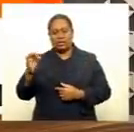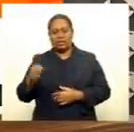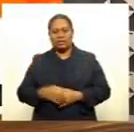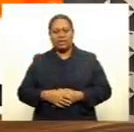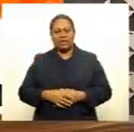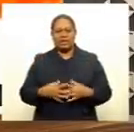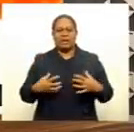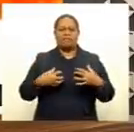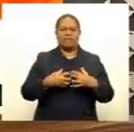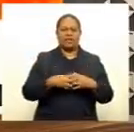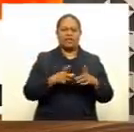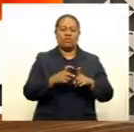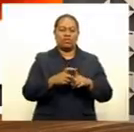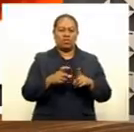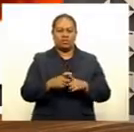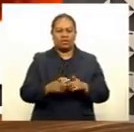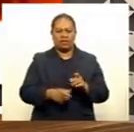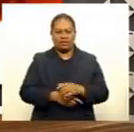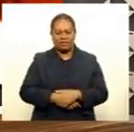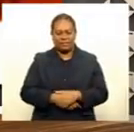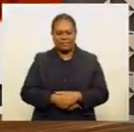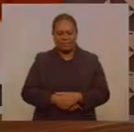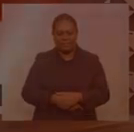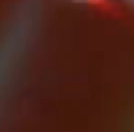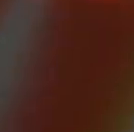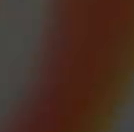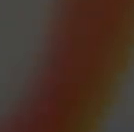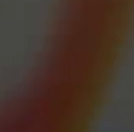for his daughter Ava. Find out more after the break.